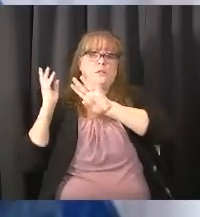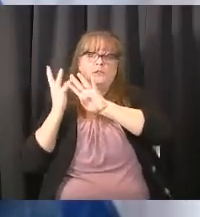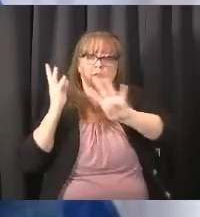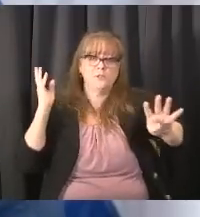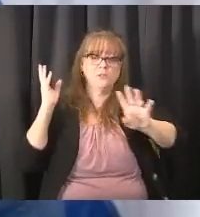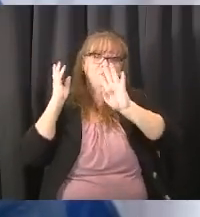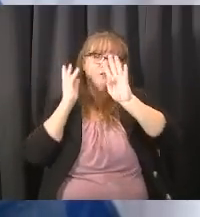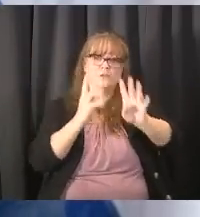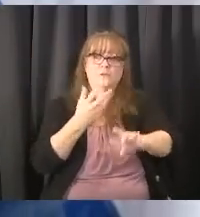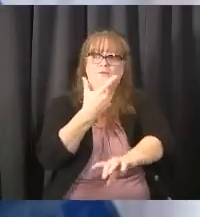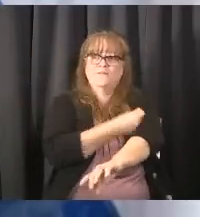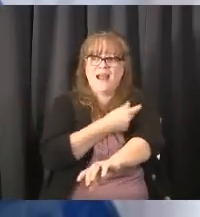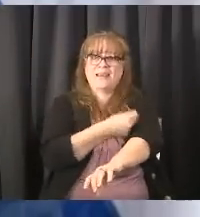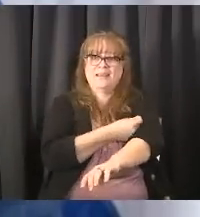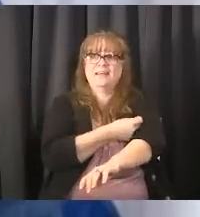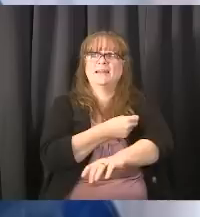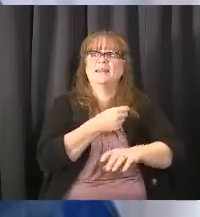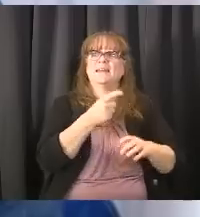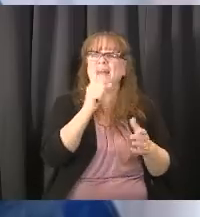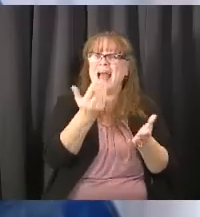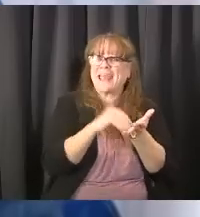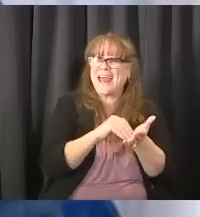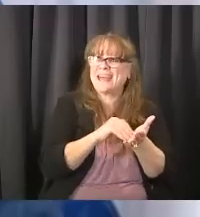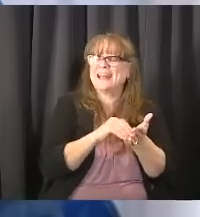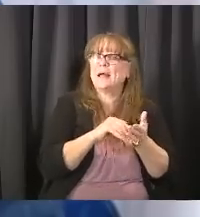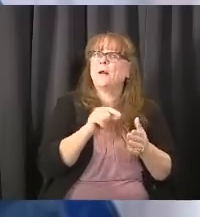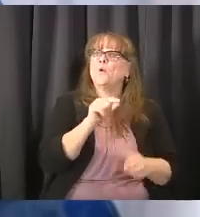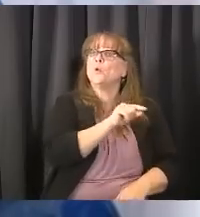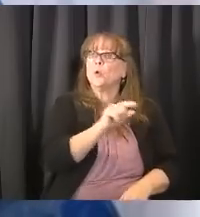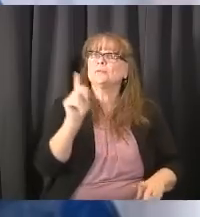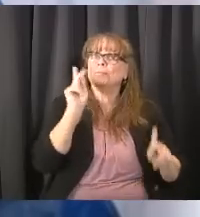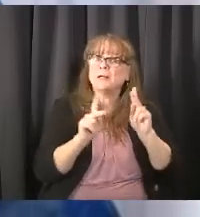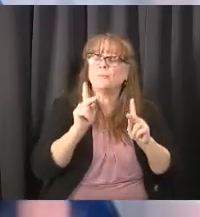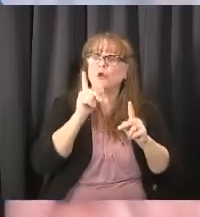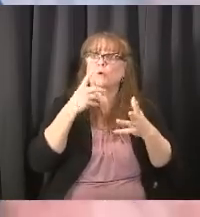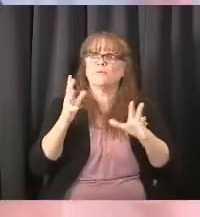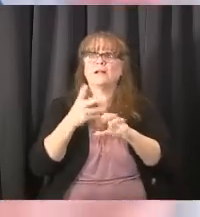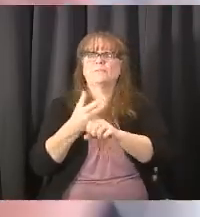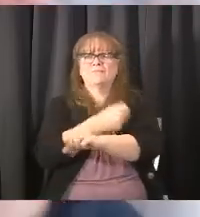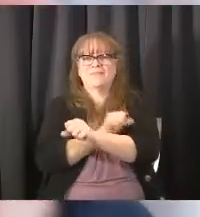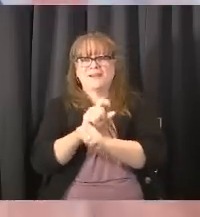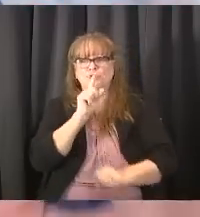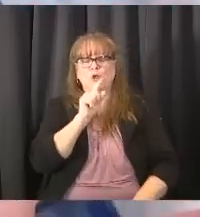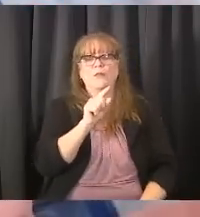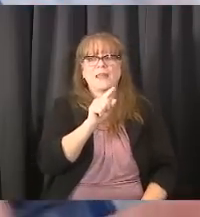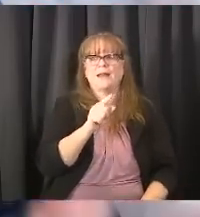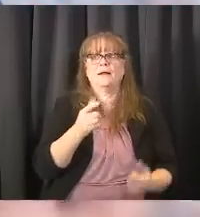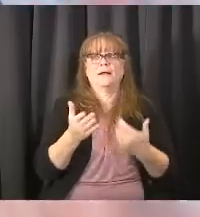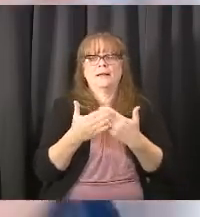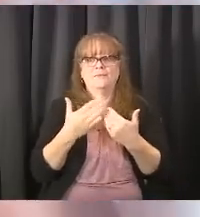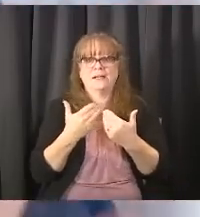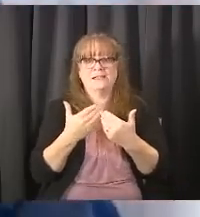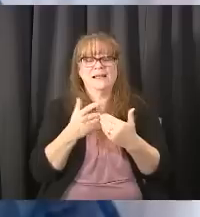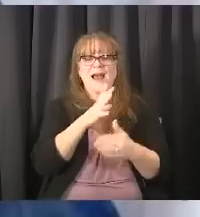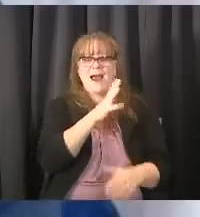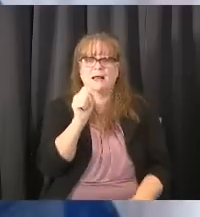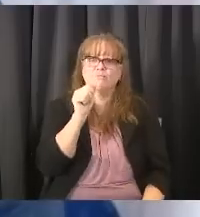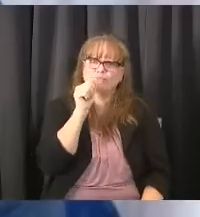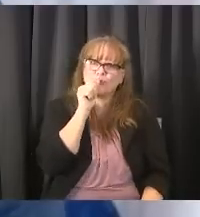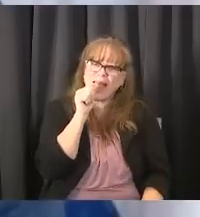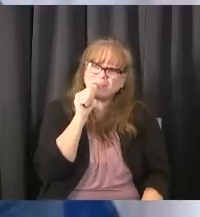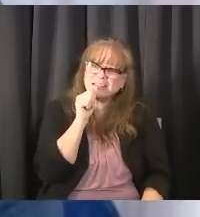value convenience and some degree of intimacy. They don't particularly want to spend 6 hours in a car line